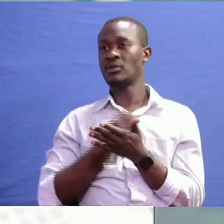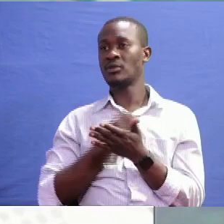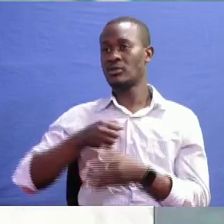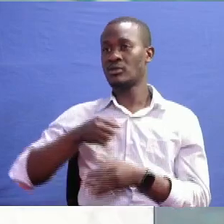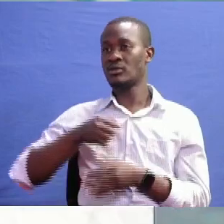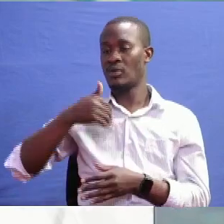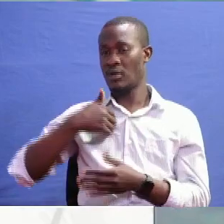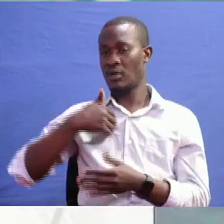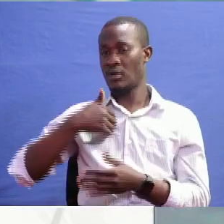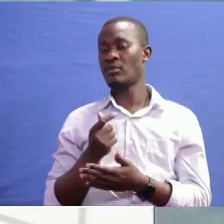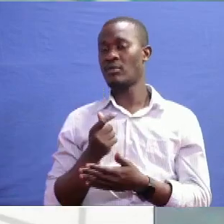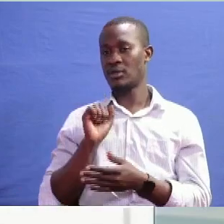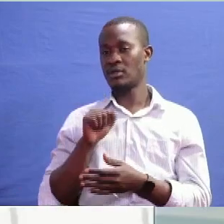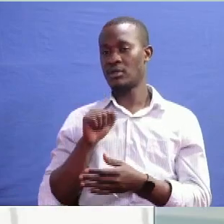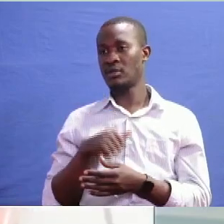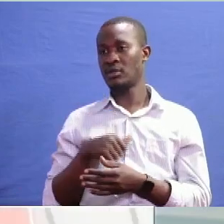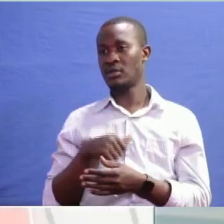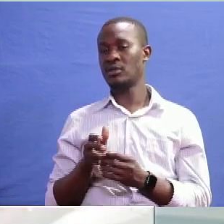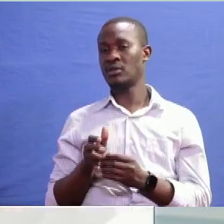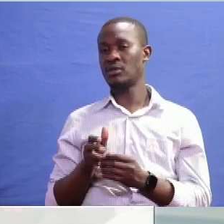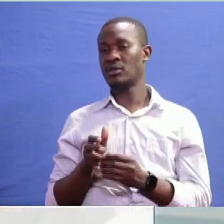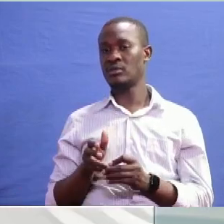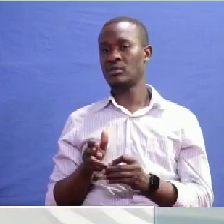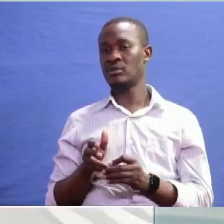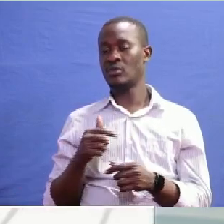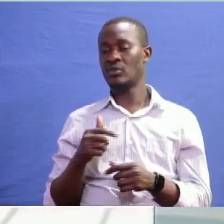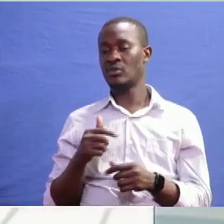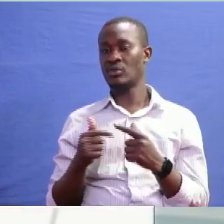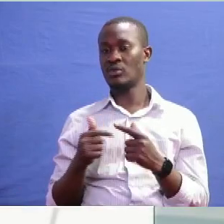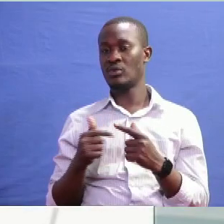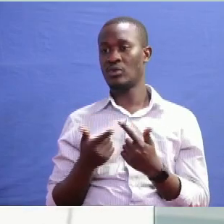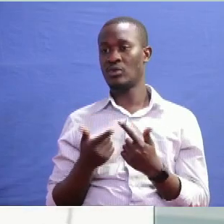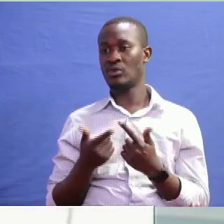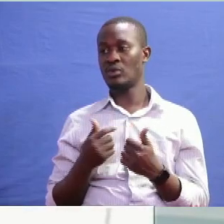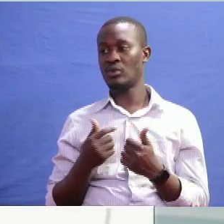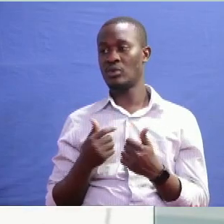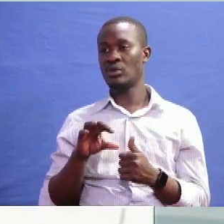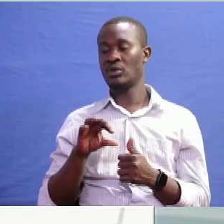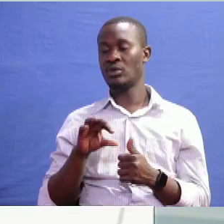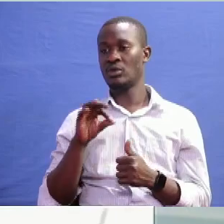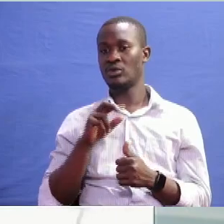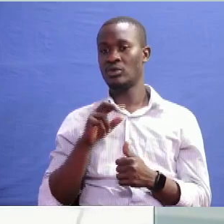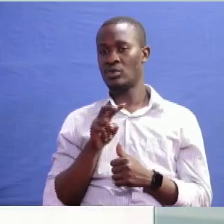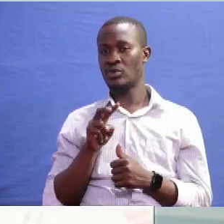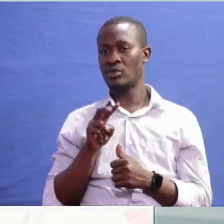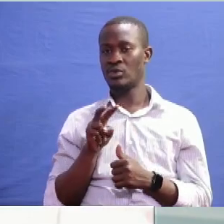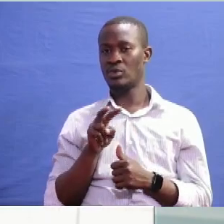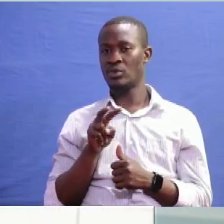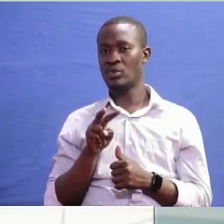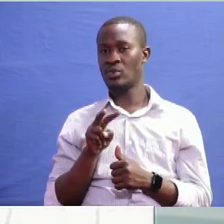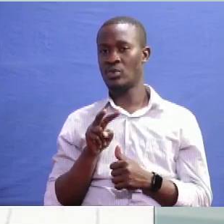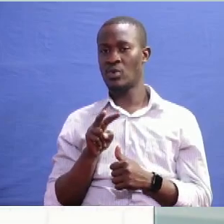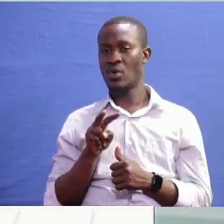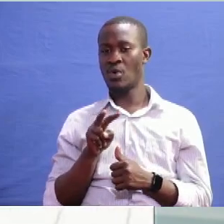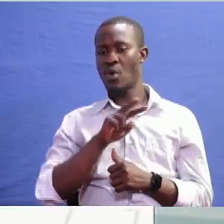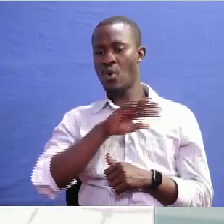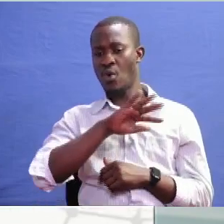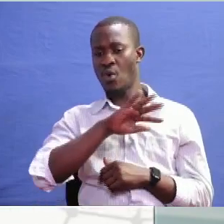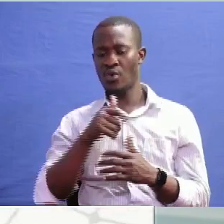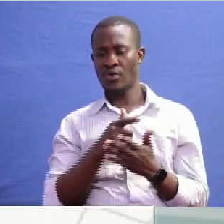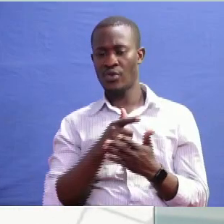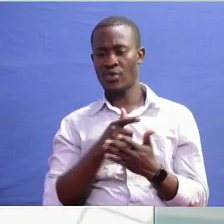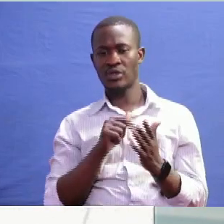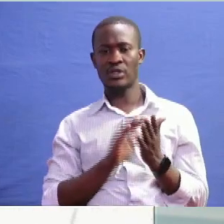have the funds. Okay. Yeah. Hold on to that thought. Of course, we'll be coming, just to take a look on all this,